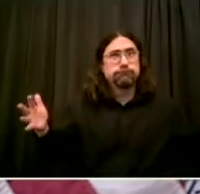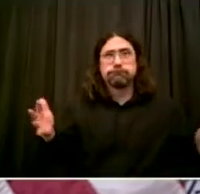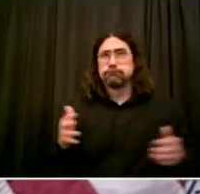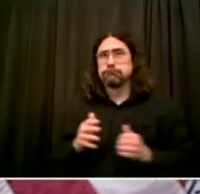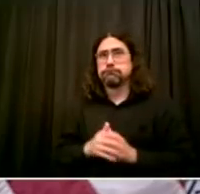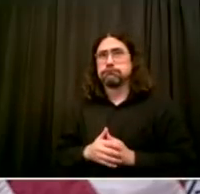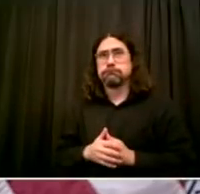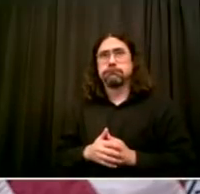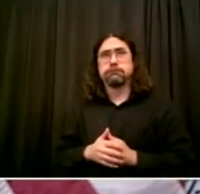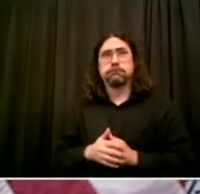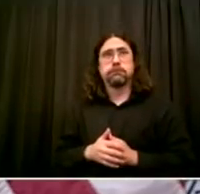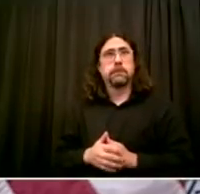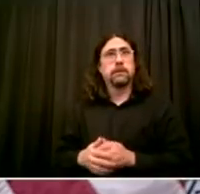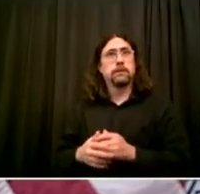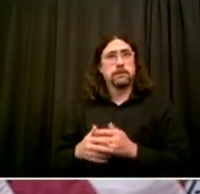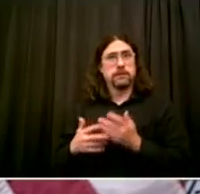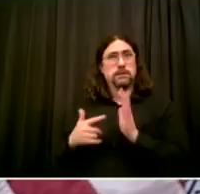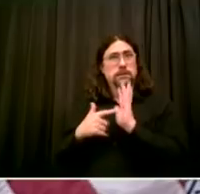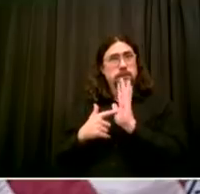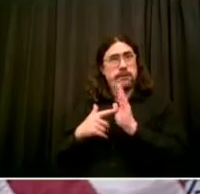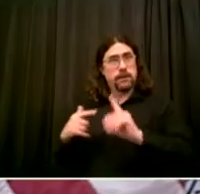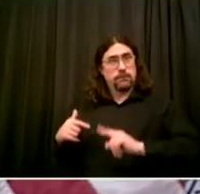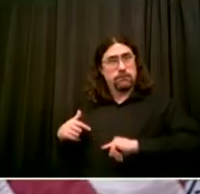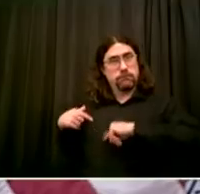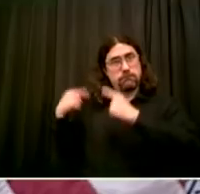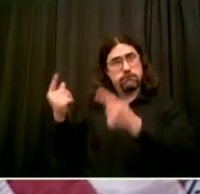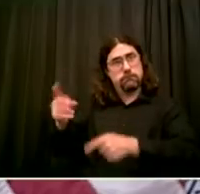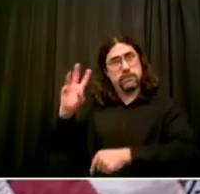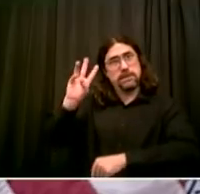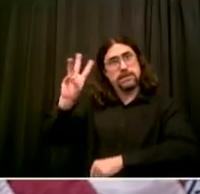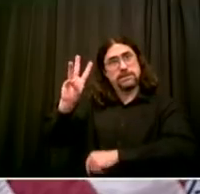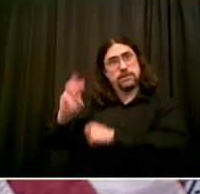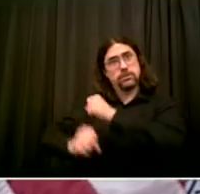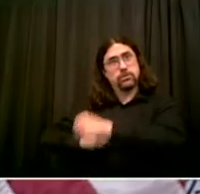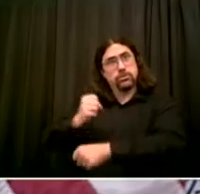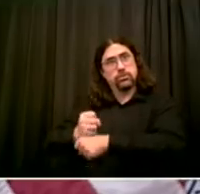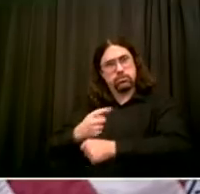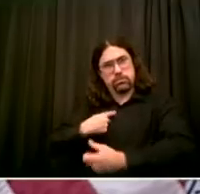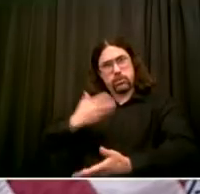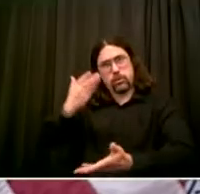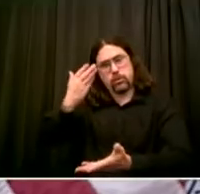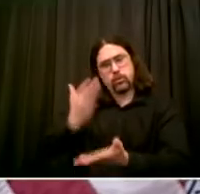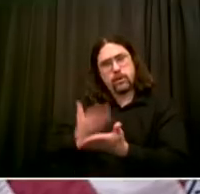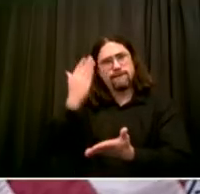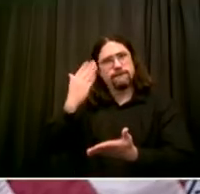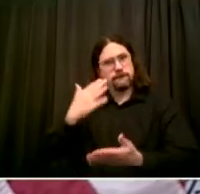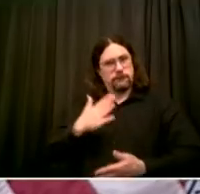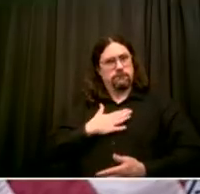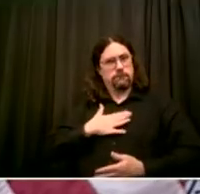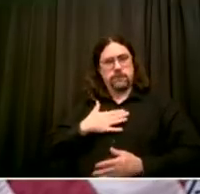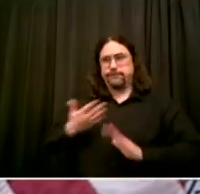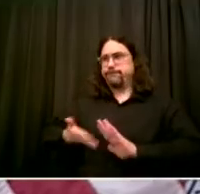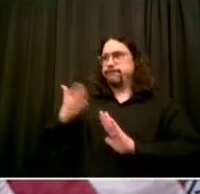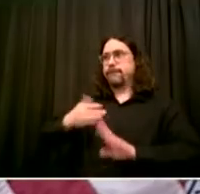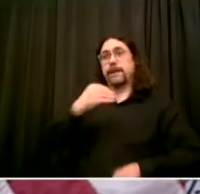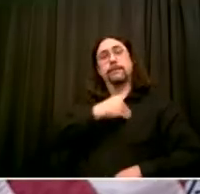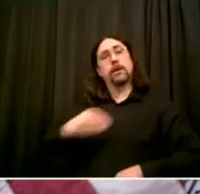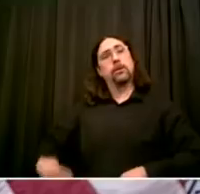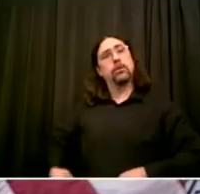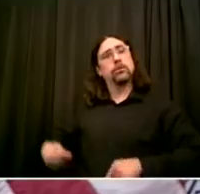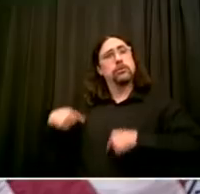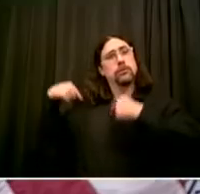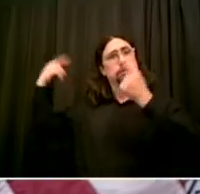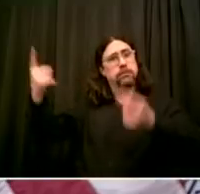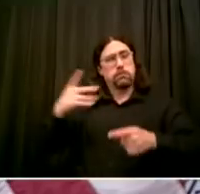actions, PEG programs, whatever it takes. Right now, we're getting to the point where if we have to sustain further cuts, it's